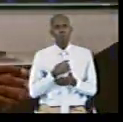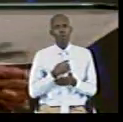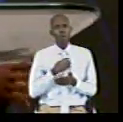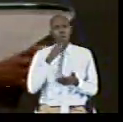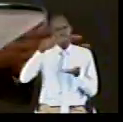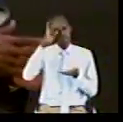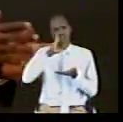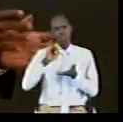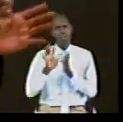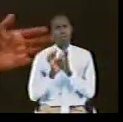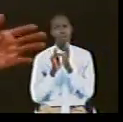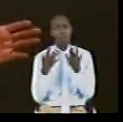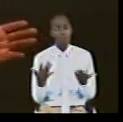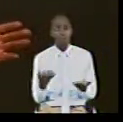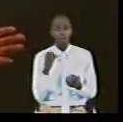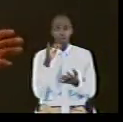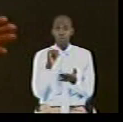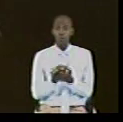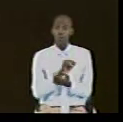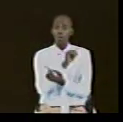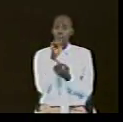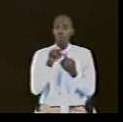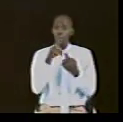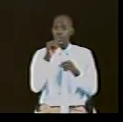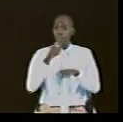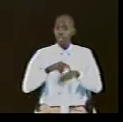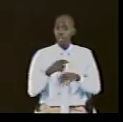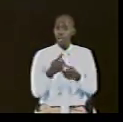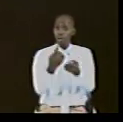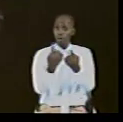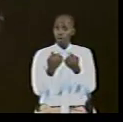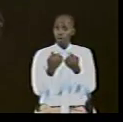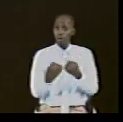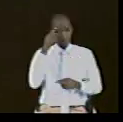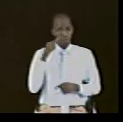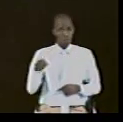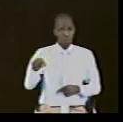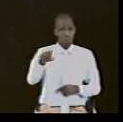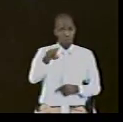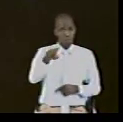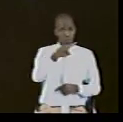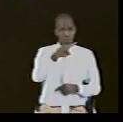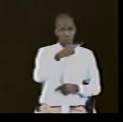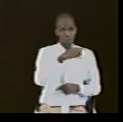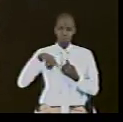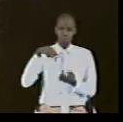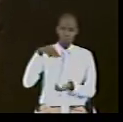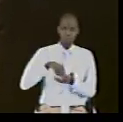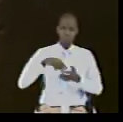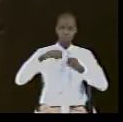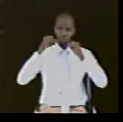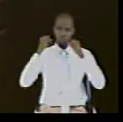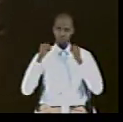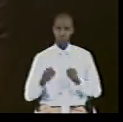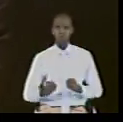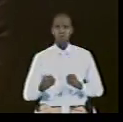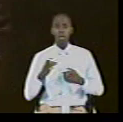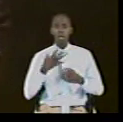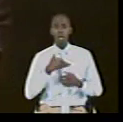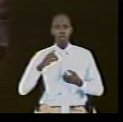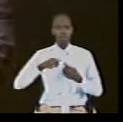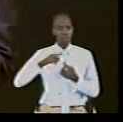that when the time comes for us to stand straight and to stand firm and to correct what needs